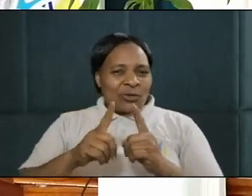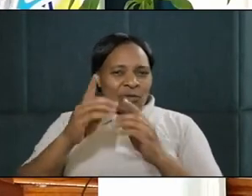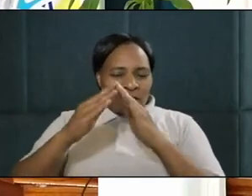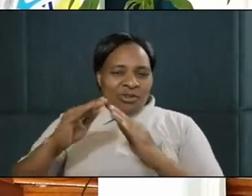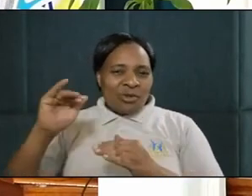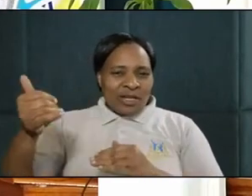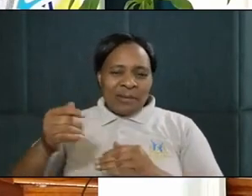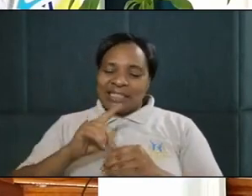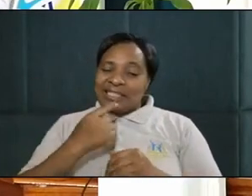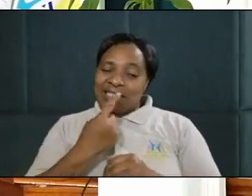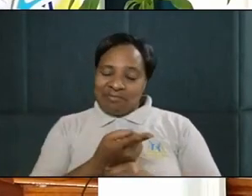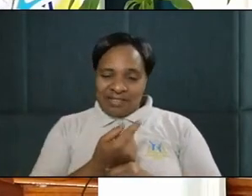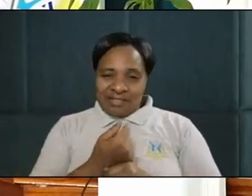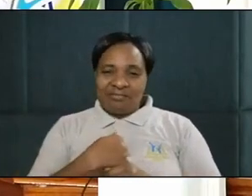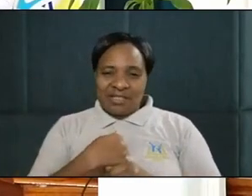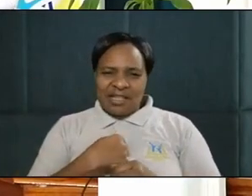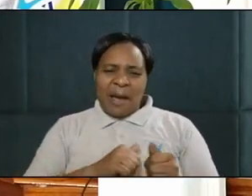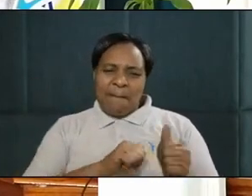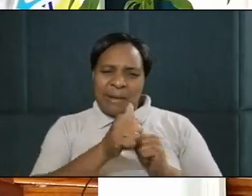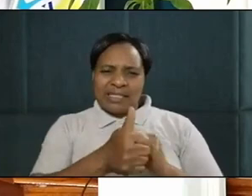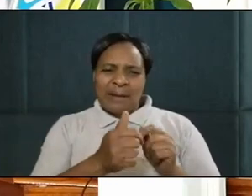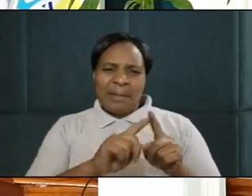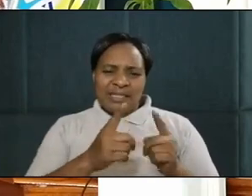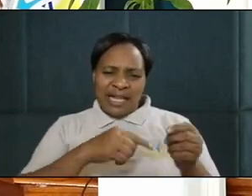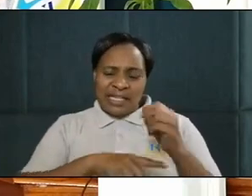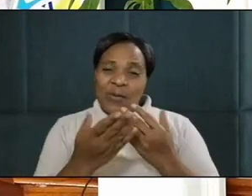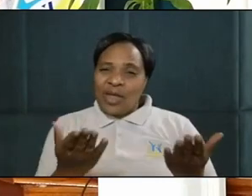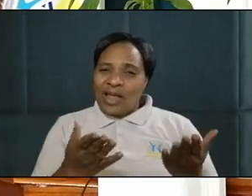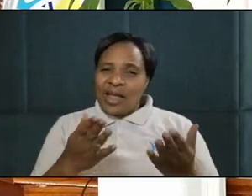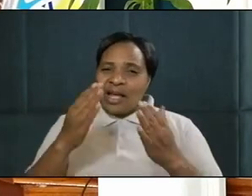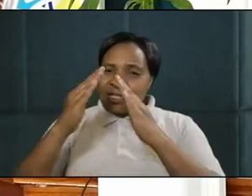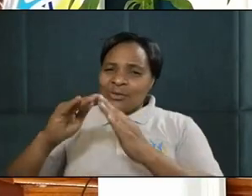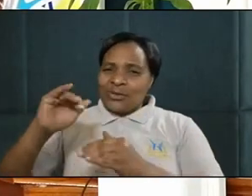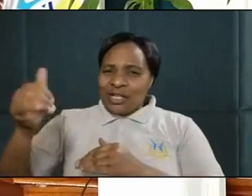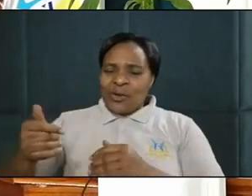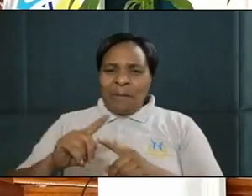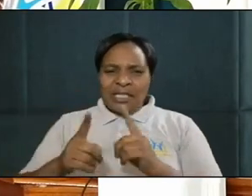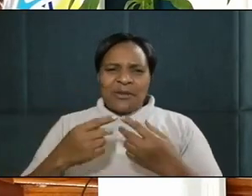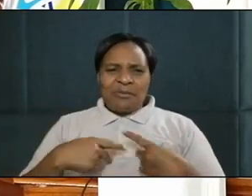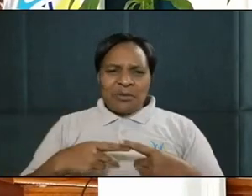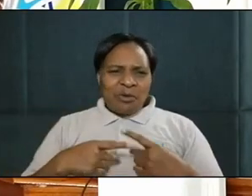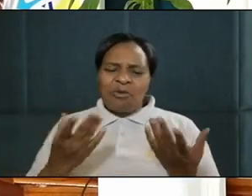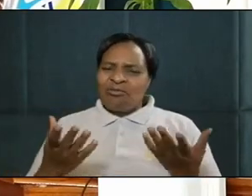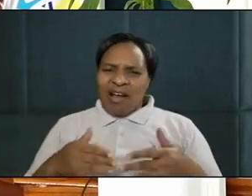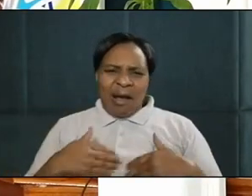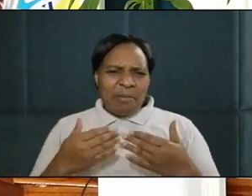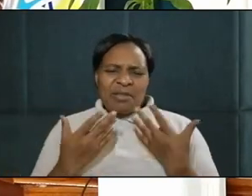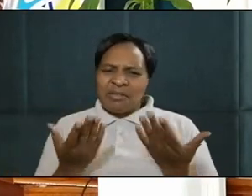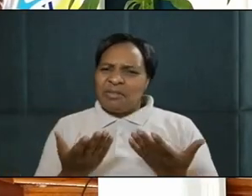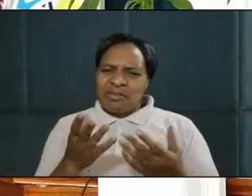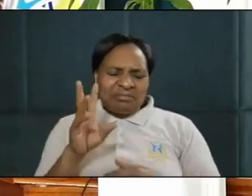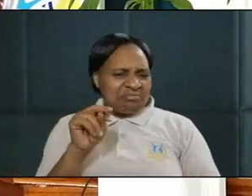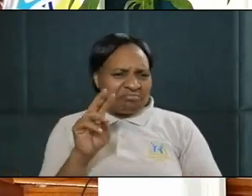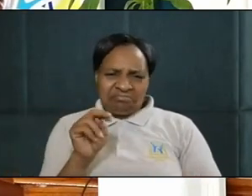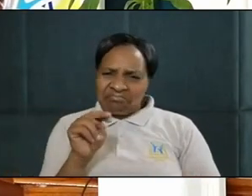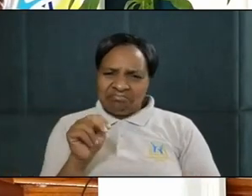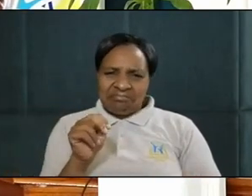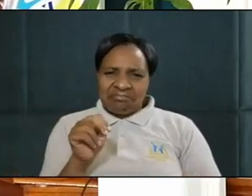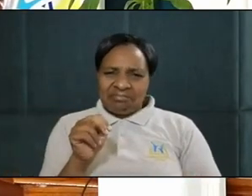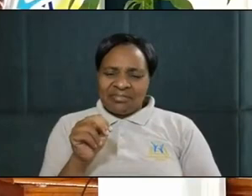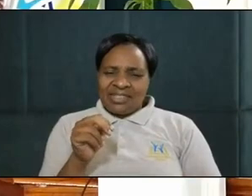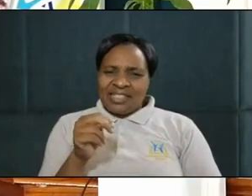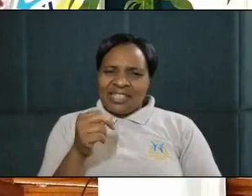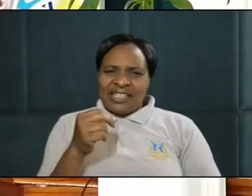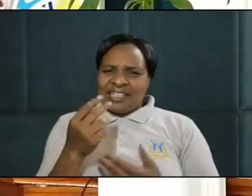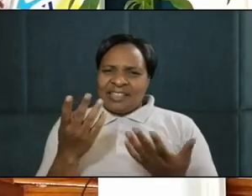just passing by. I want to go to Jerusalem. And so the people are happy that he's going to Jerusalem. Are they happy? No. They're